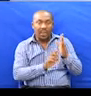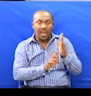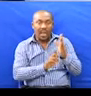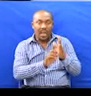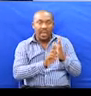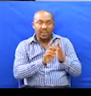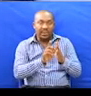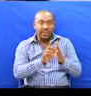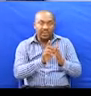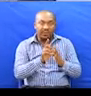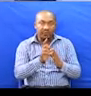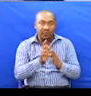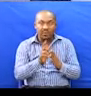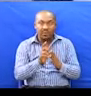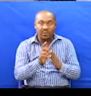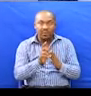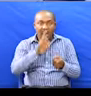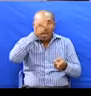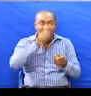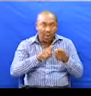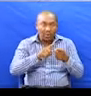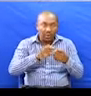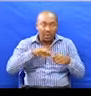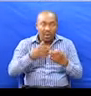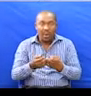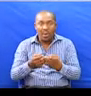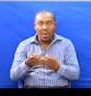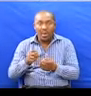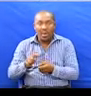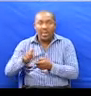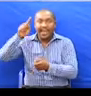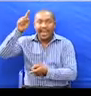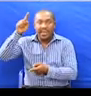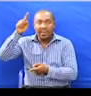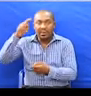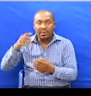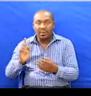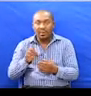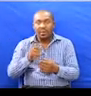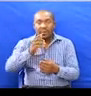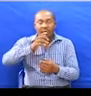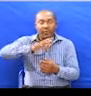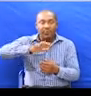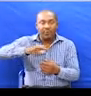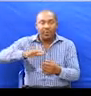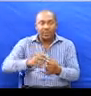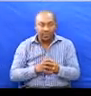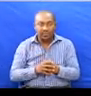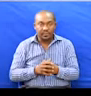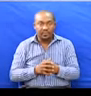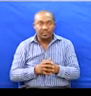loss or gain of water. And a good example of